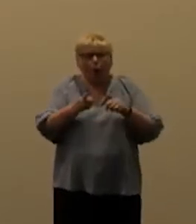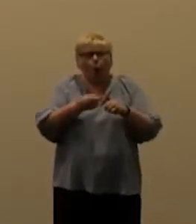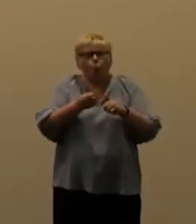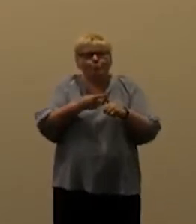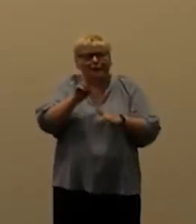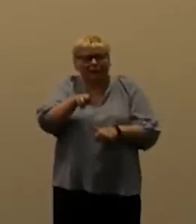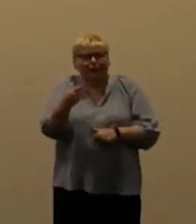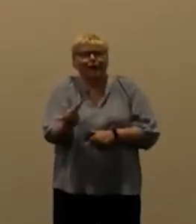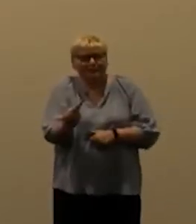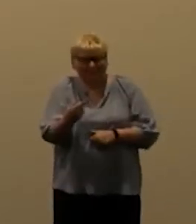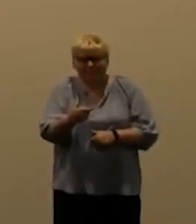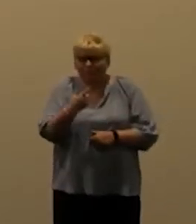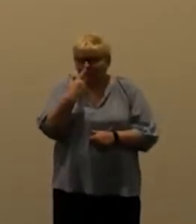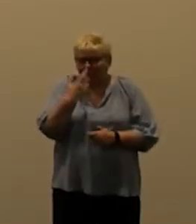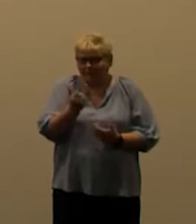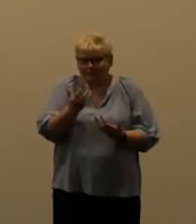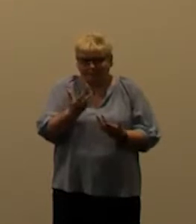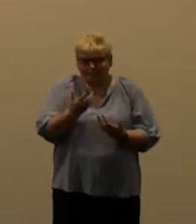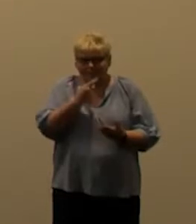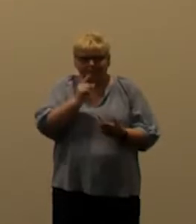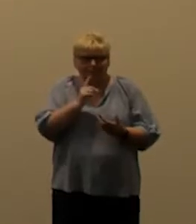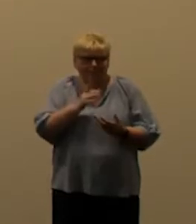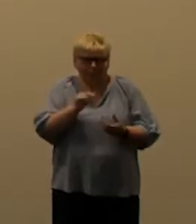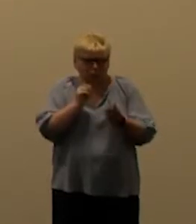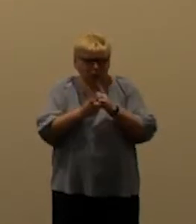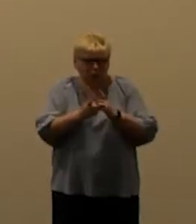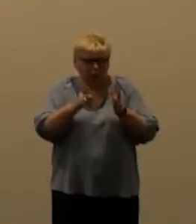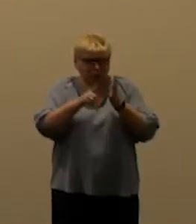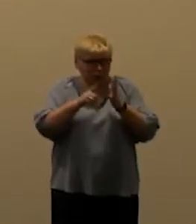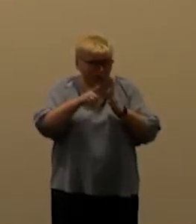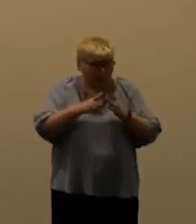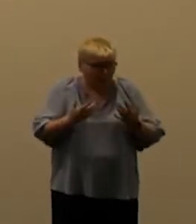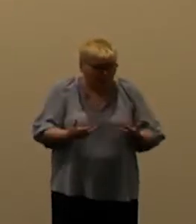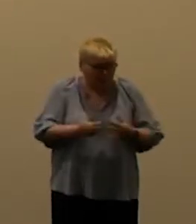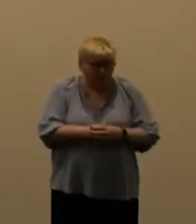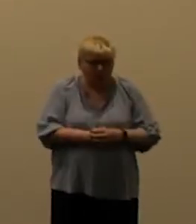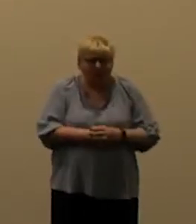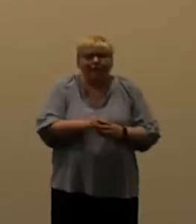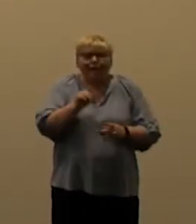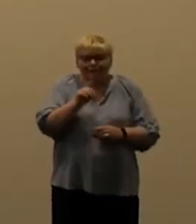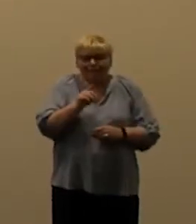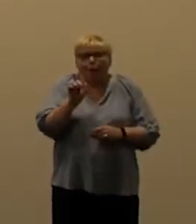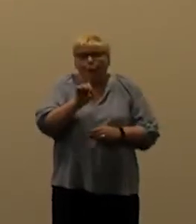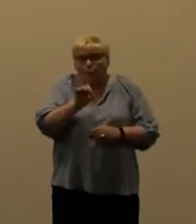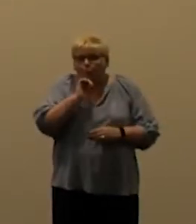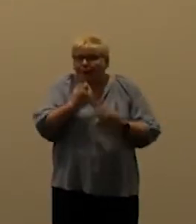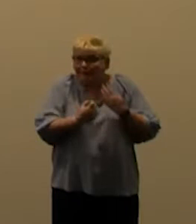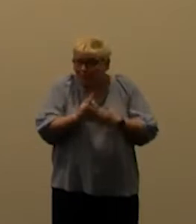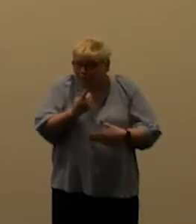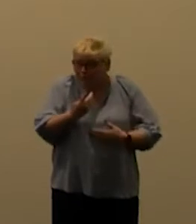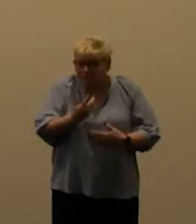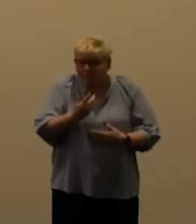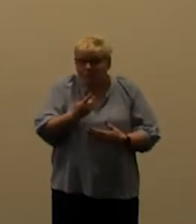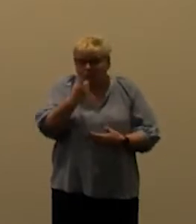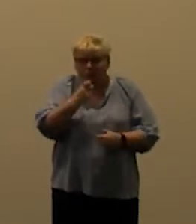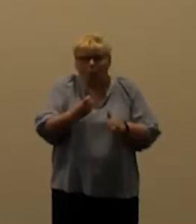we can have a desired state, we can have people making changes in the UI, for example, and at that point, what might happen is that we can